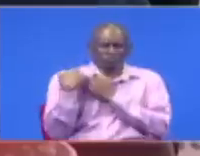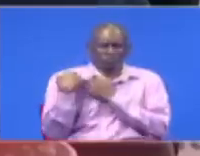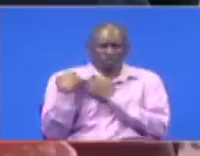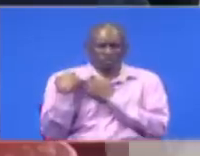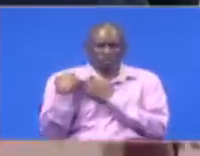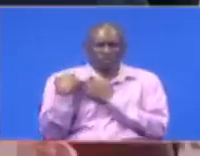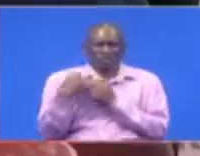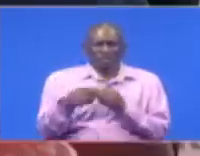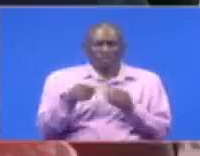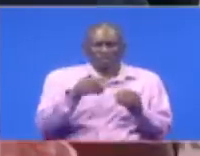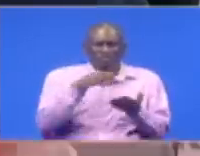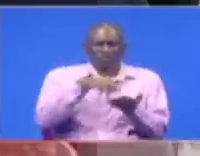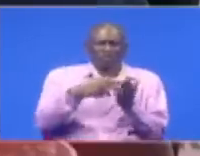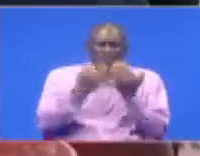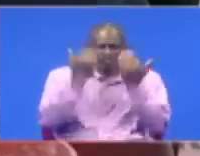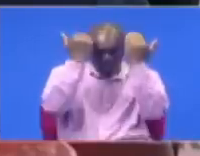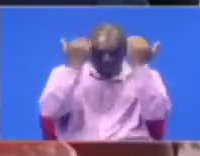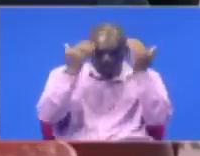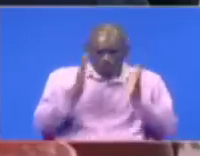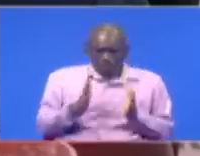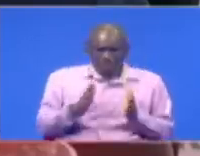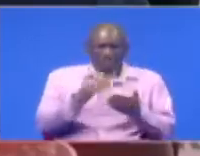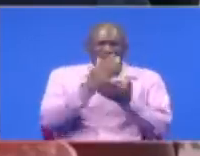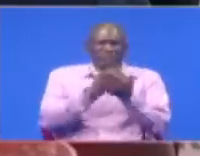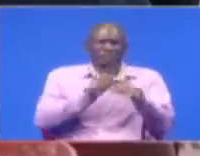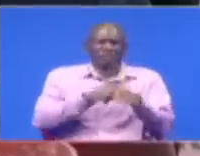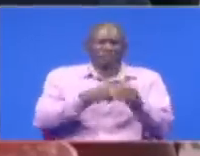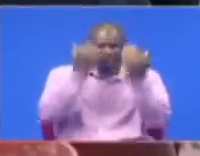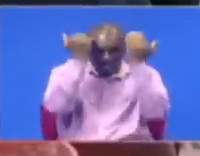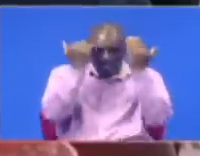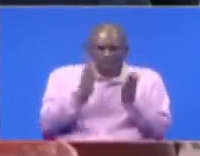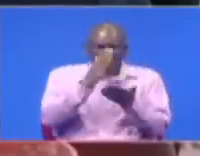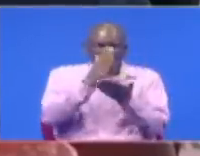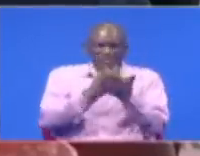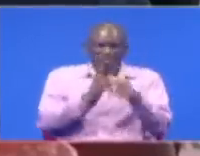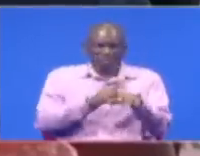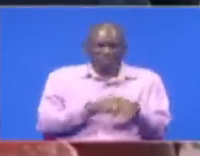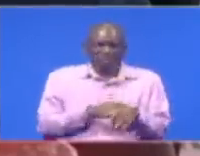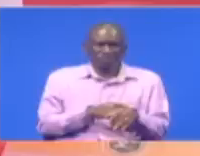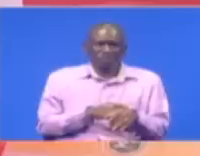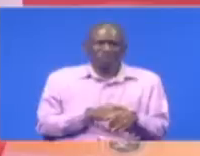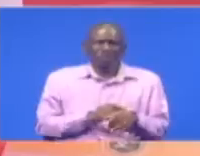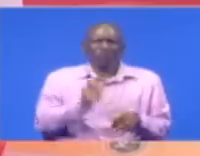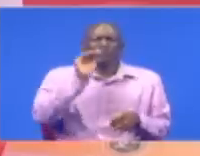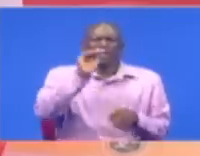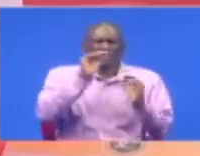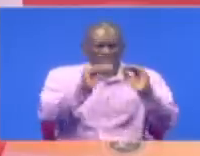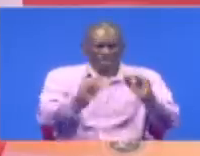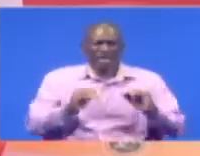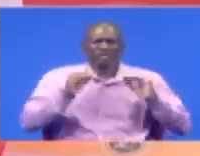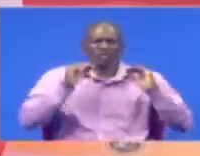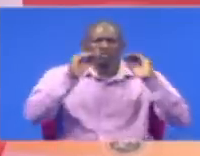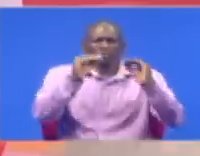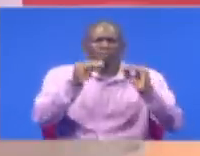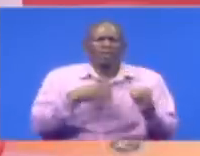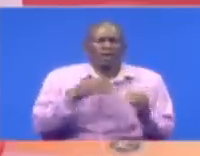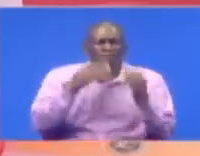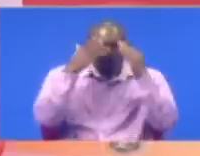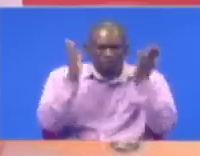is advocates who at times will seek adjournments. I'm aware